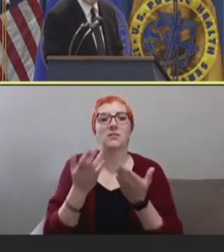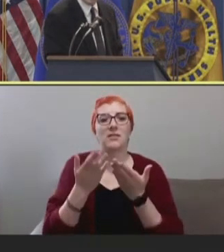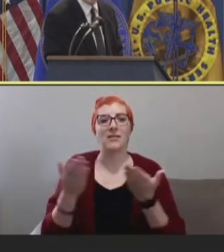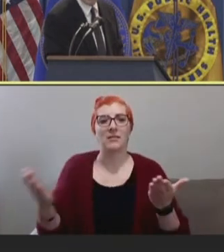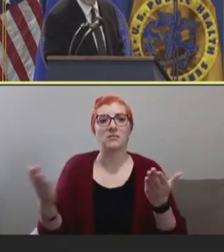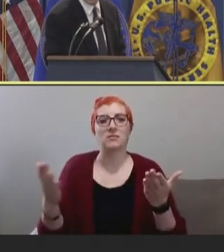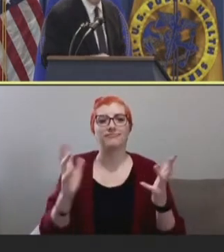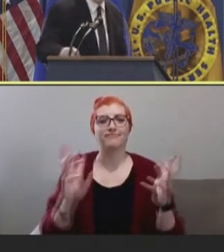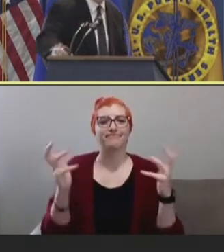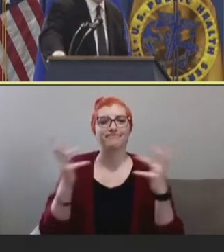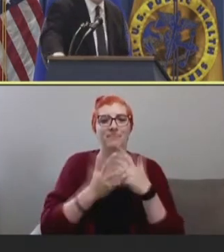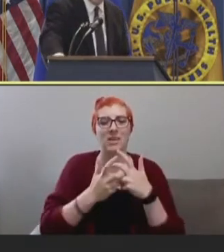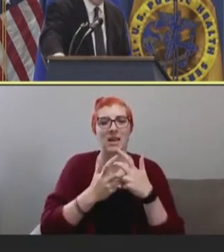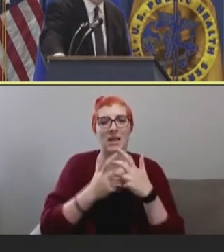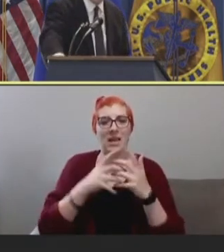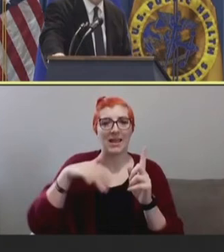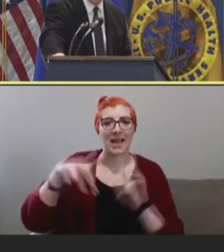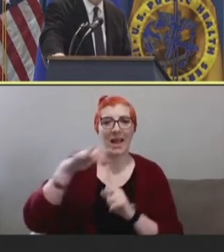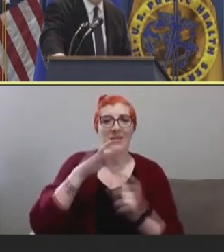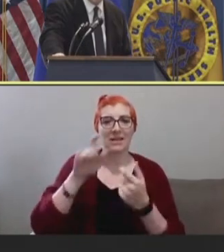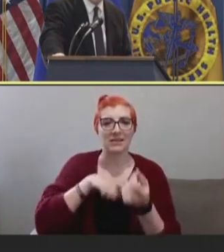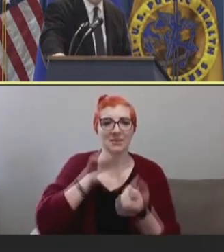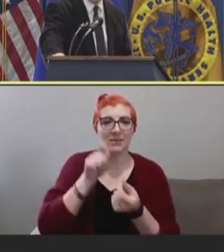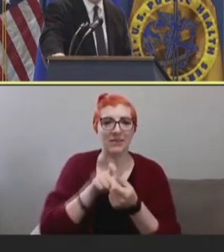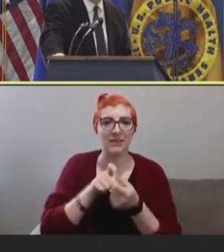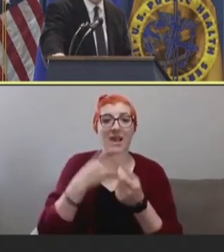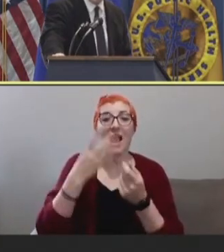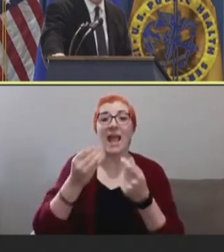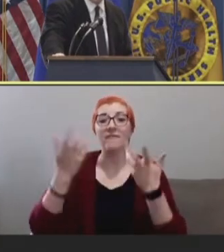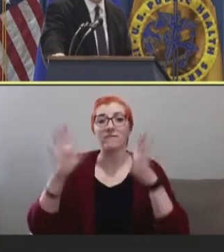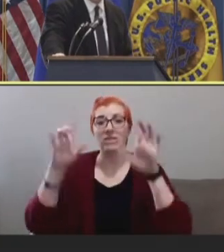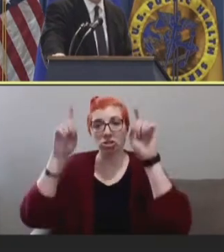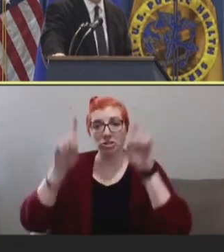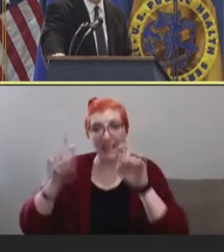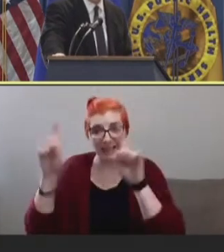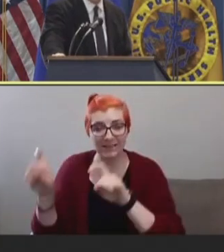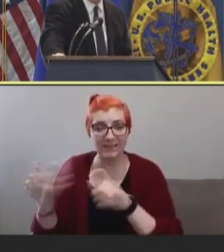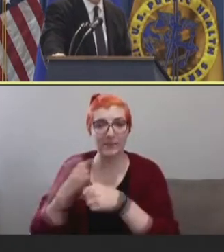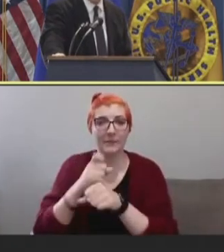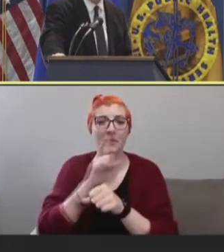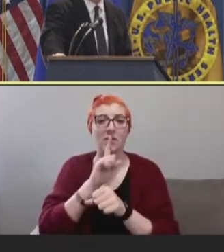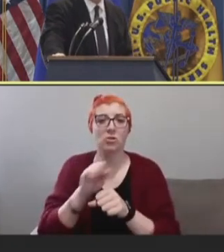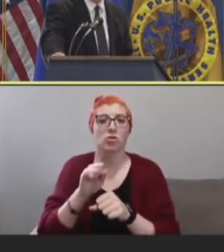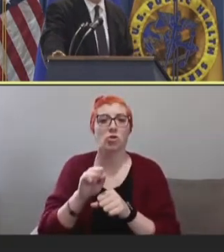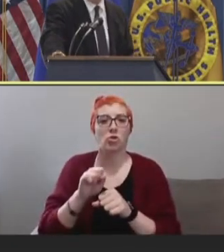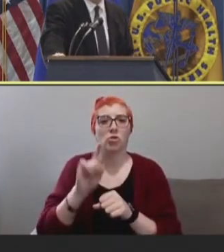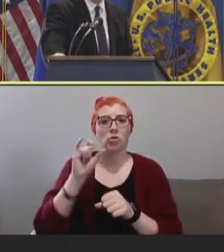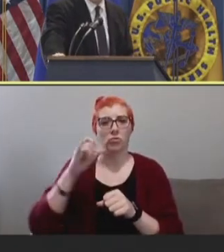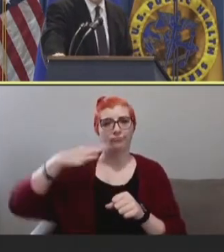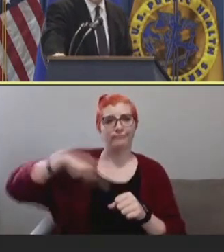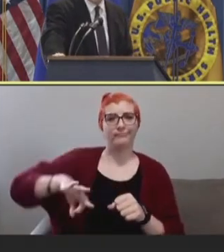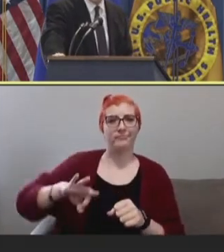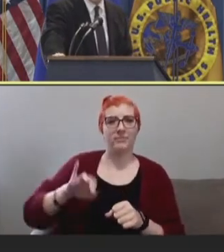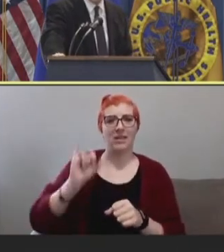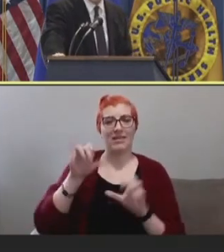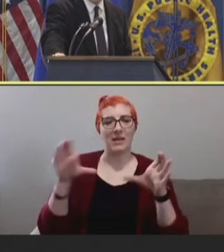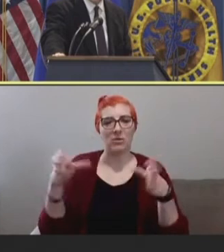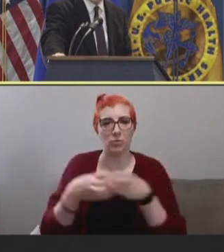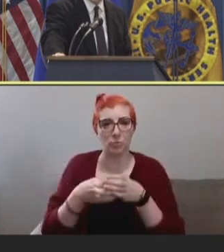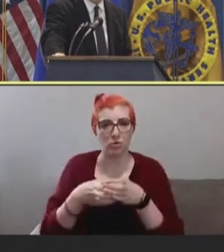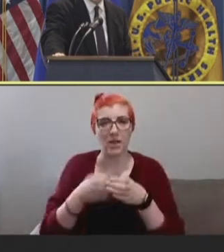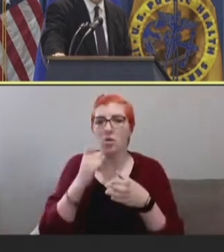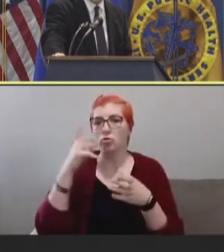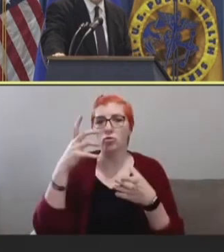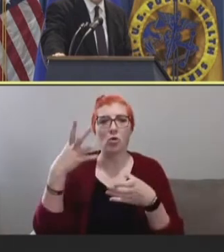again tested to ensure that they're useful to their audience and that they increase vaccine confidence, and that they don't include images